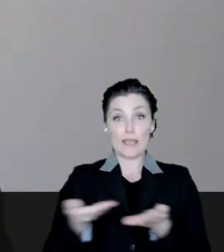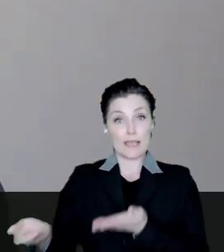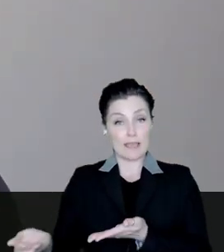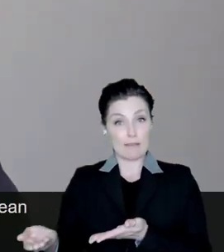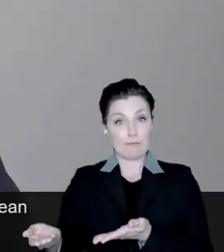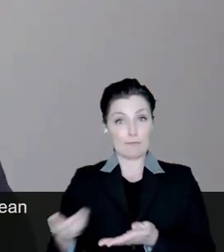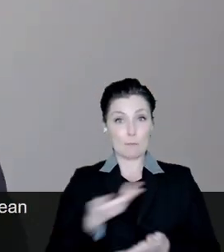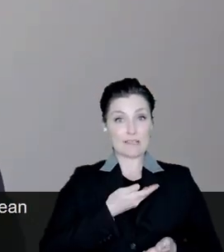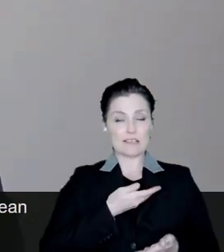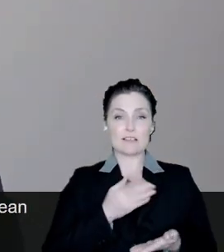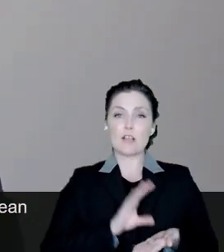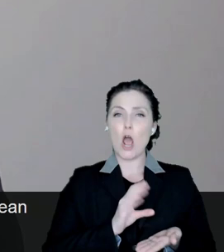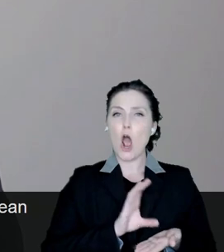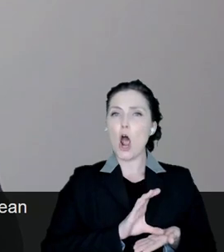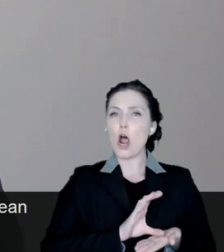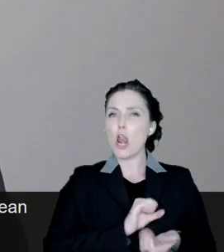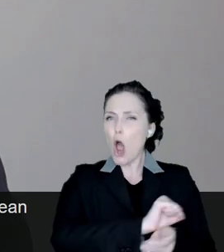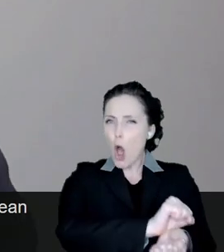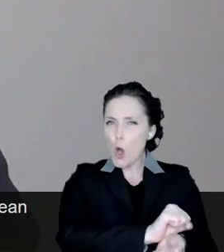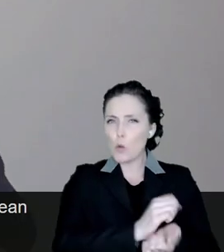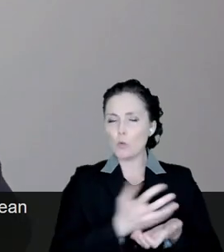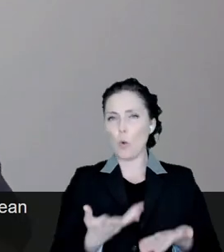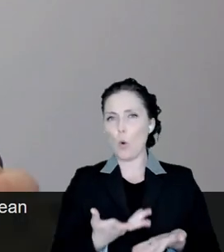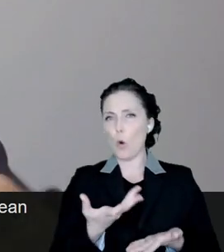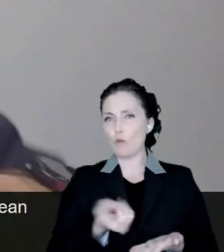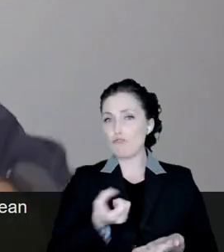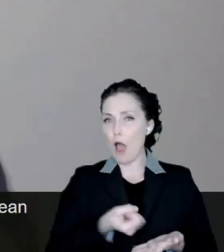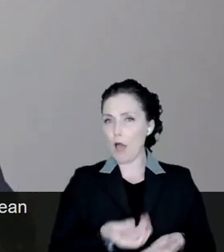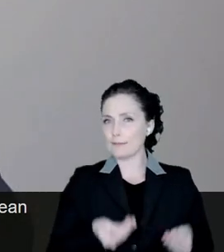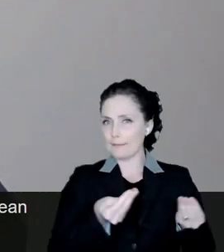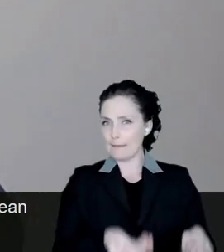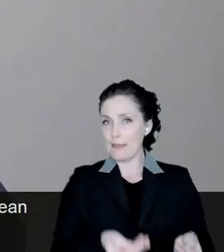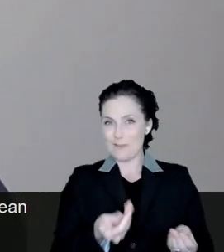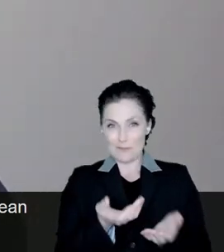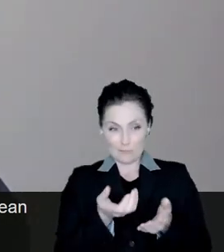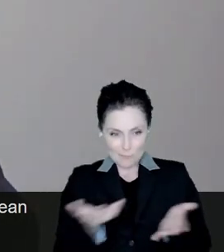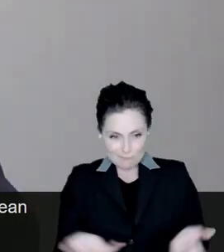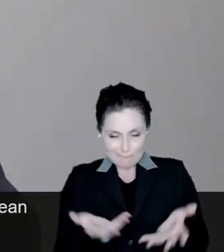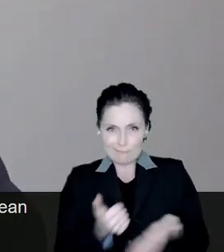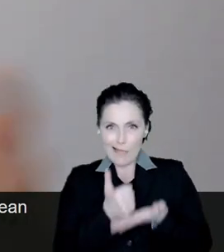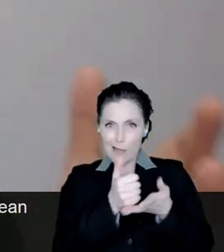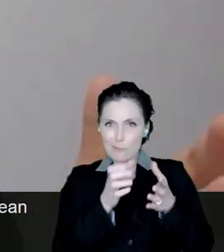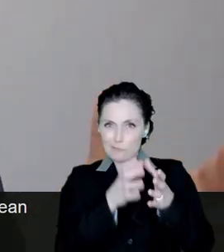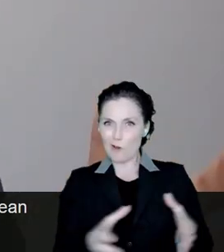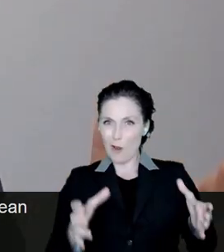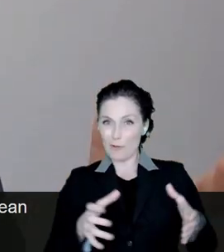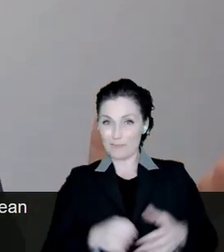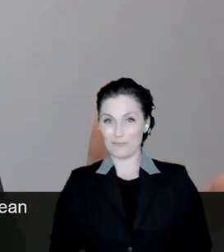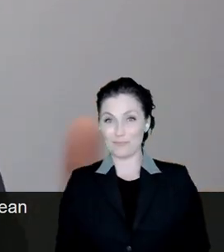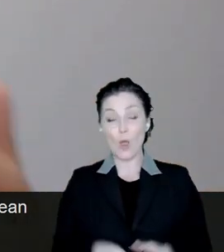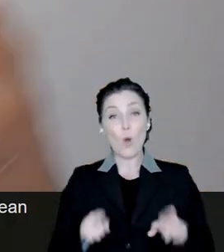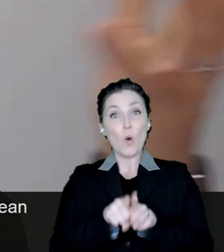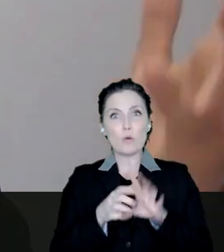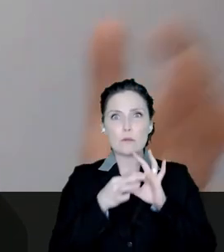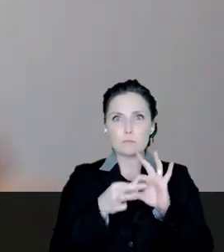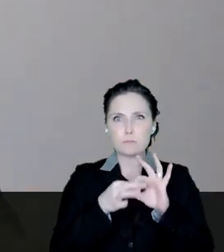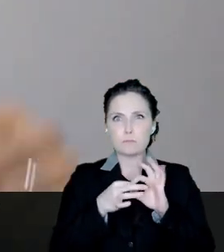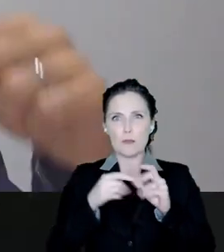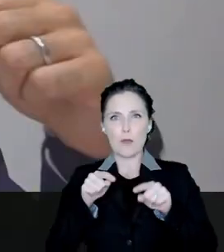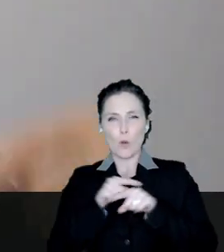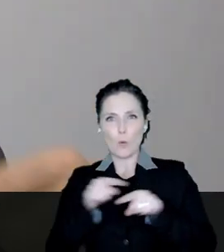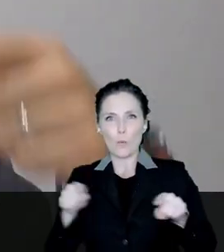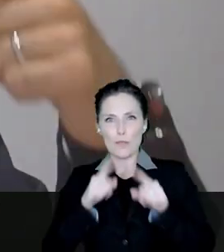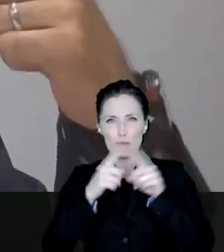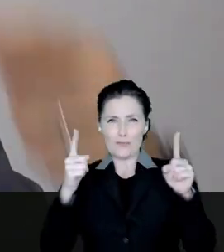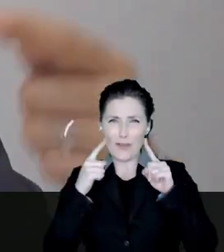or a grant to help them grow. And finally, we're working really closely with our universities in our city. We're blessed. We